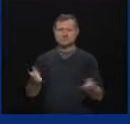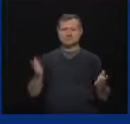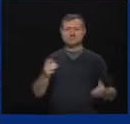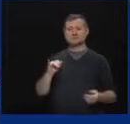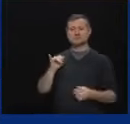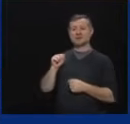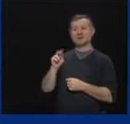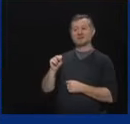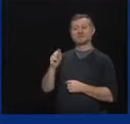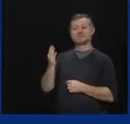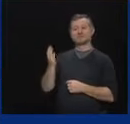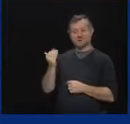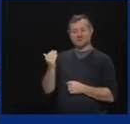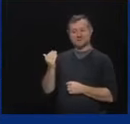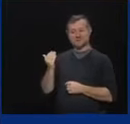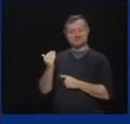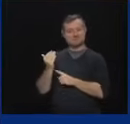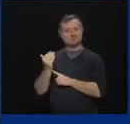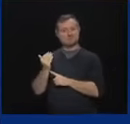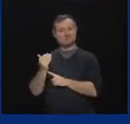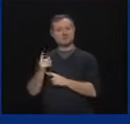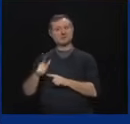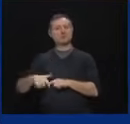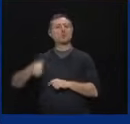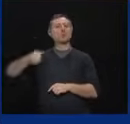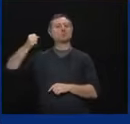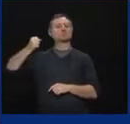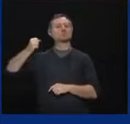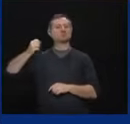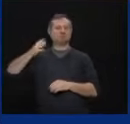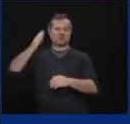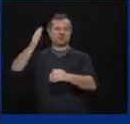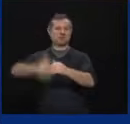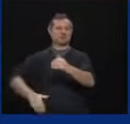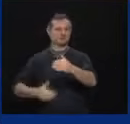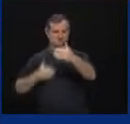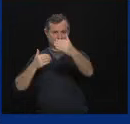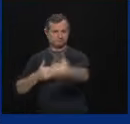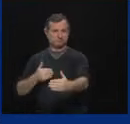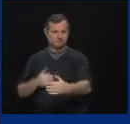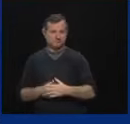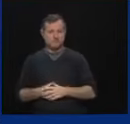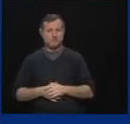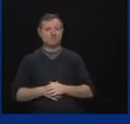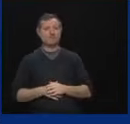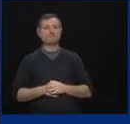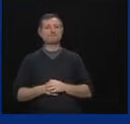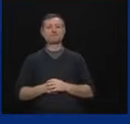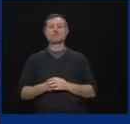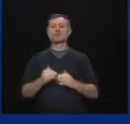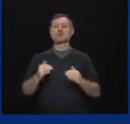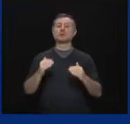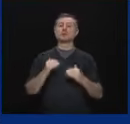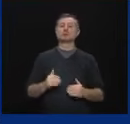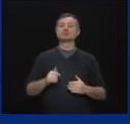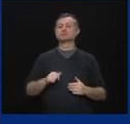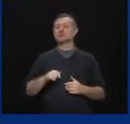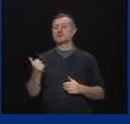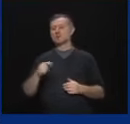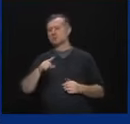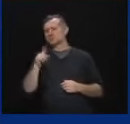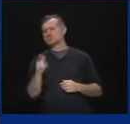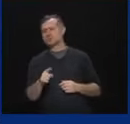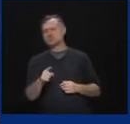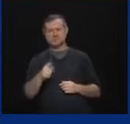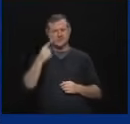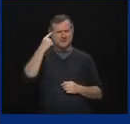promised. Any other questions? Yes. Governor, do you think J-COPE should be, with everything yesterday, do you think J-COPE should be replaced